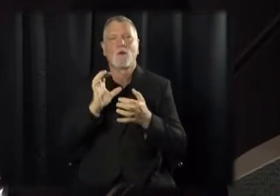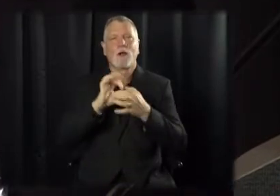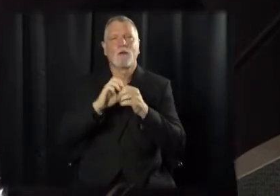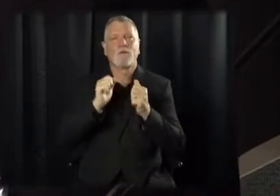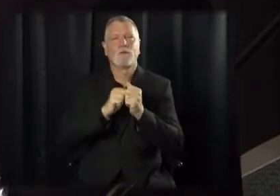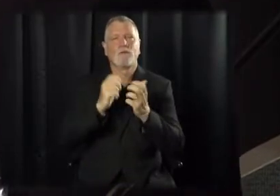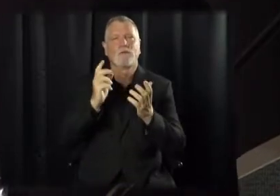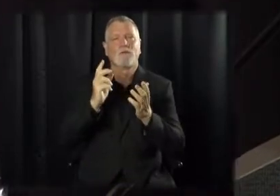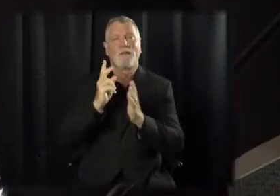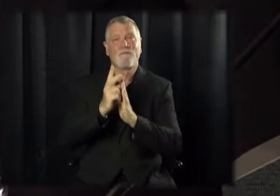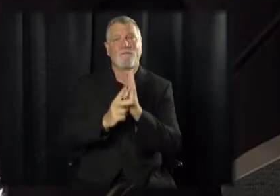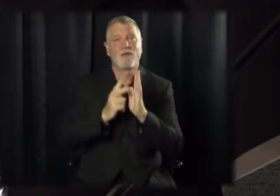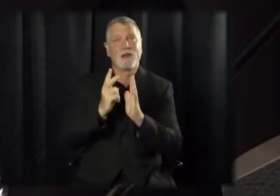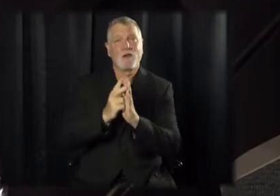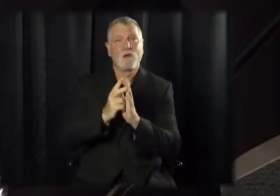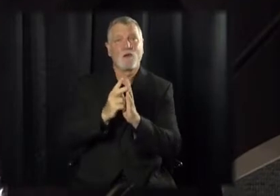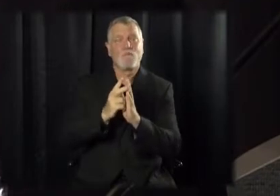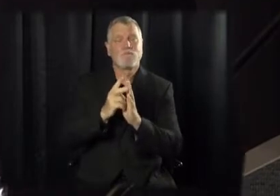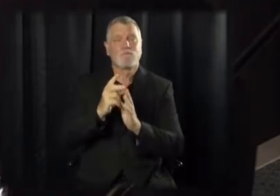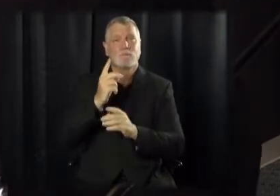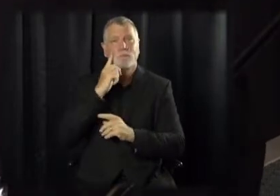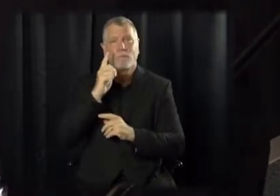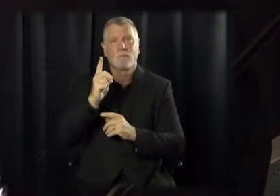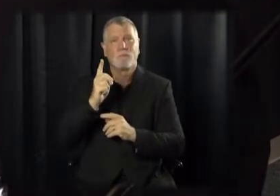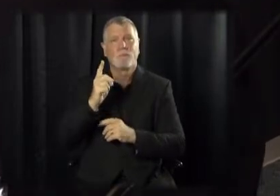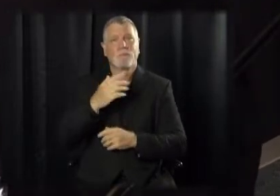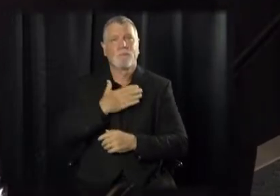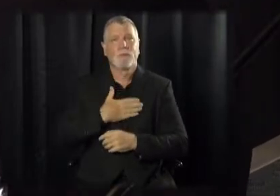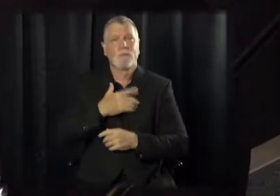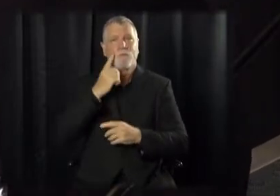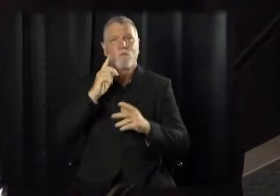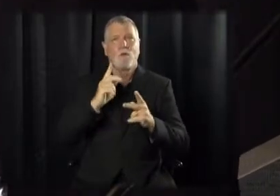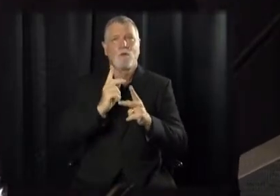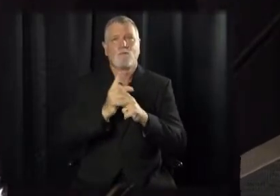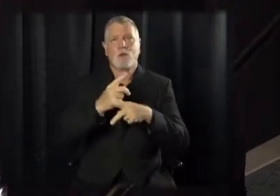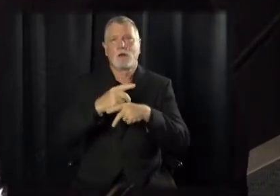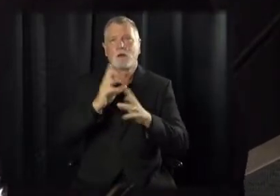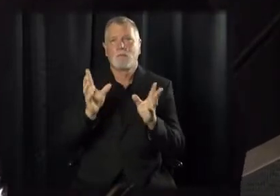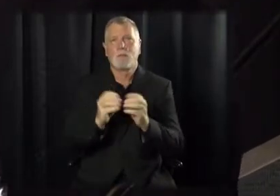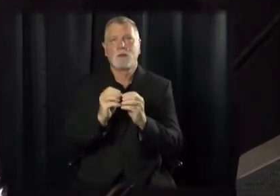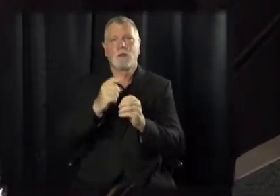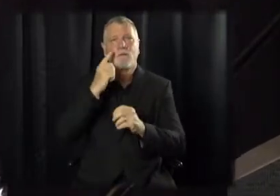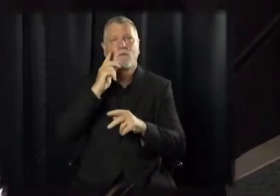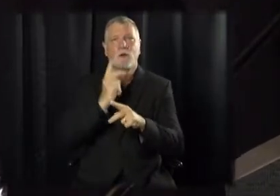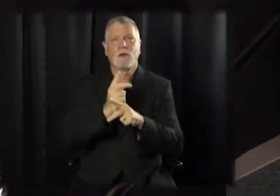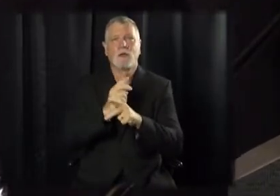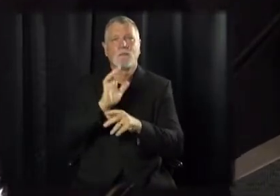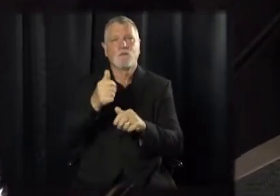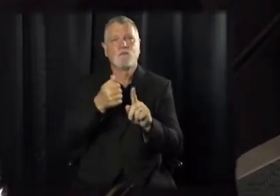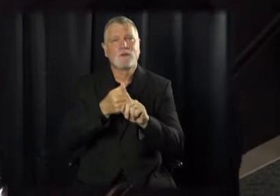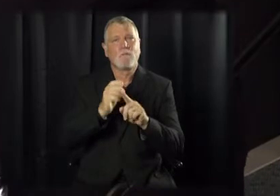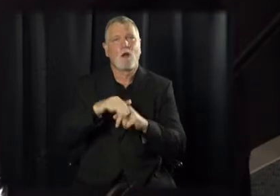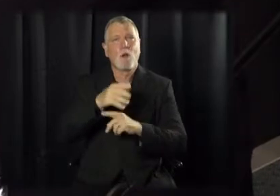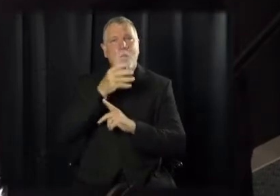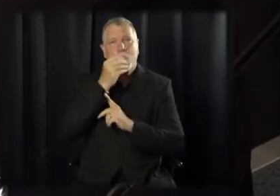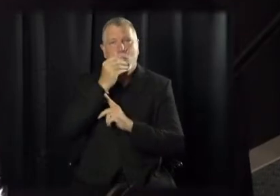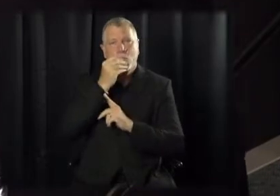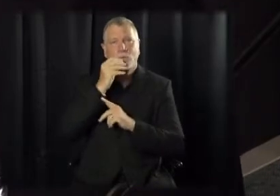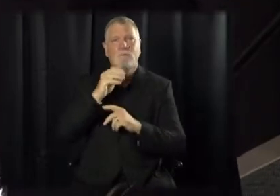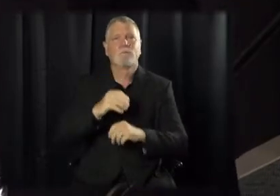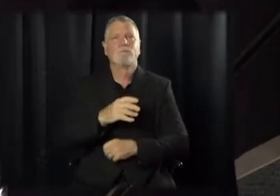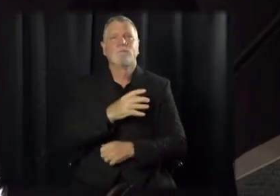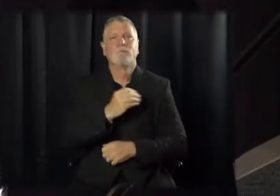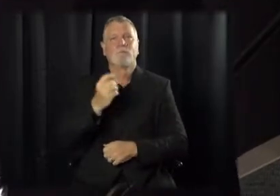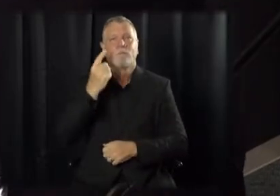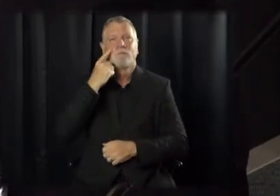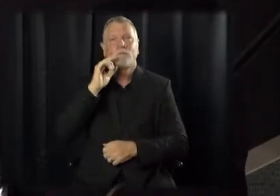video conference to cooperate on conducting a productive meeting, including keeping yourselves on mute.